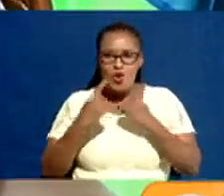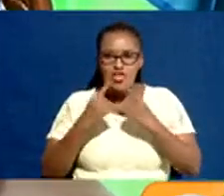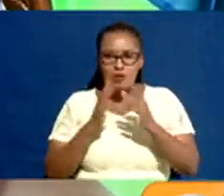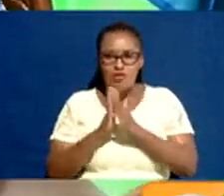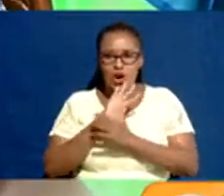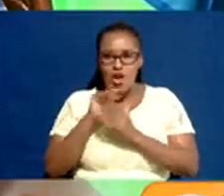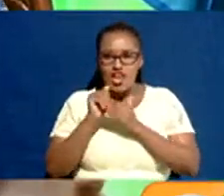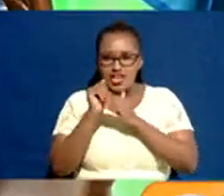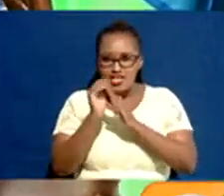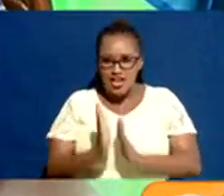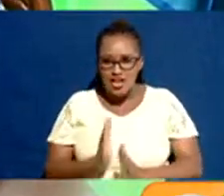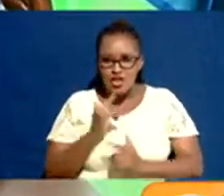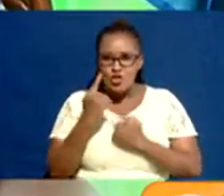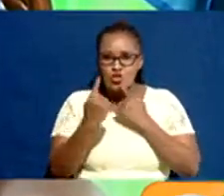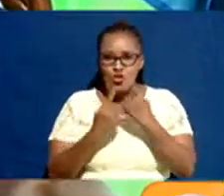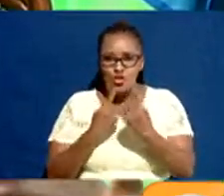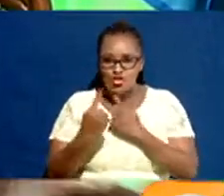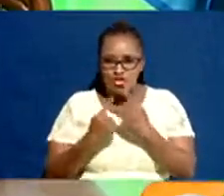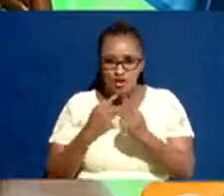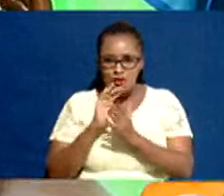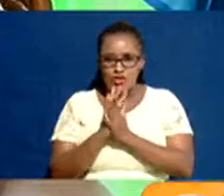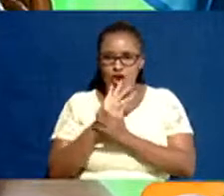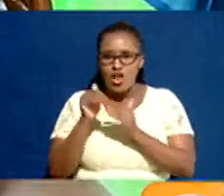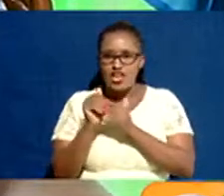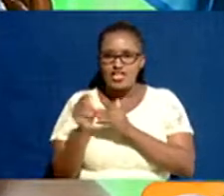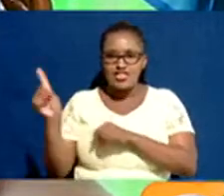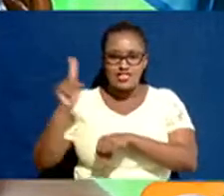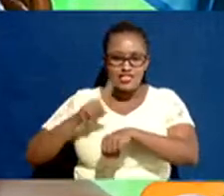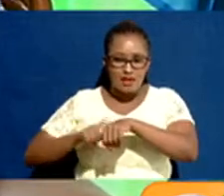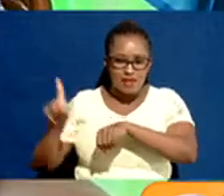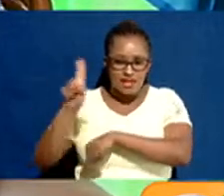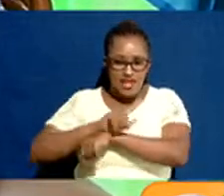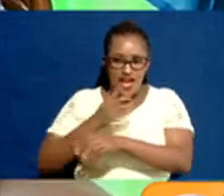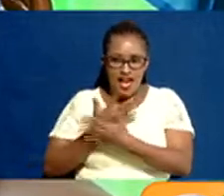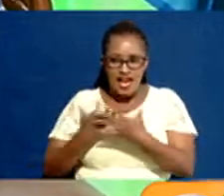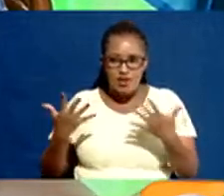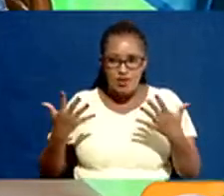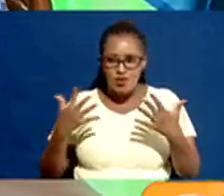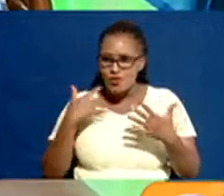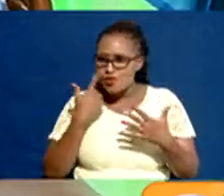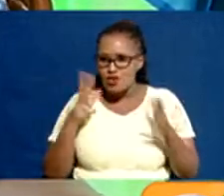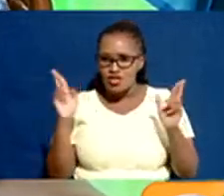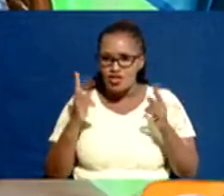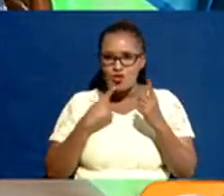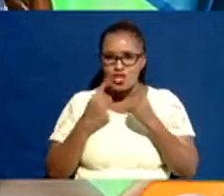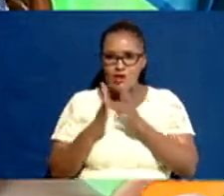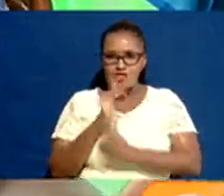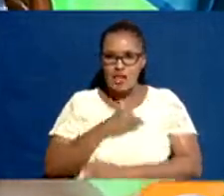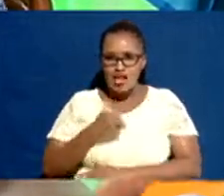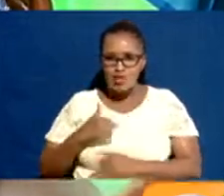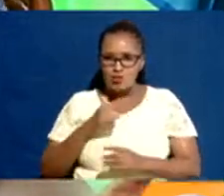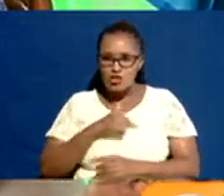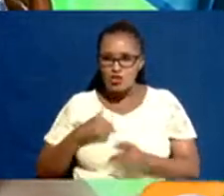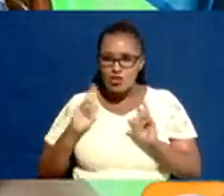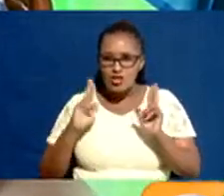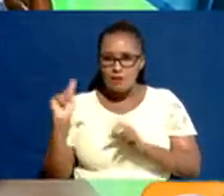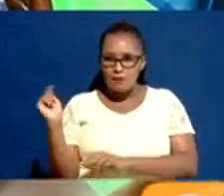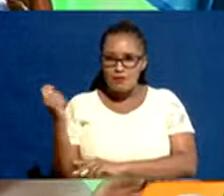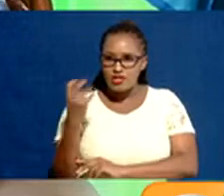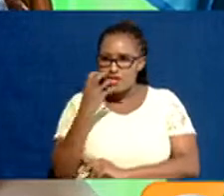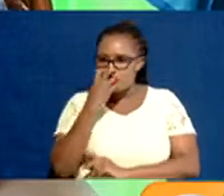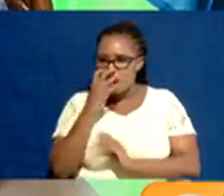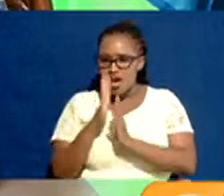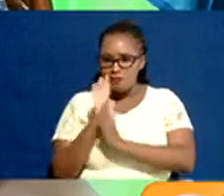night. We'll continue to talk to leaders during the day. And those who are willing to talk to us, we are ready. President William Ruto and I